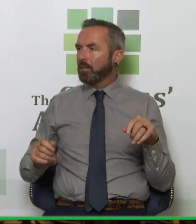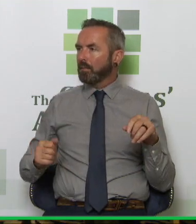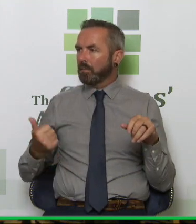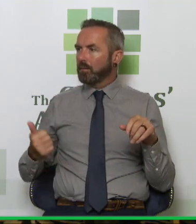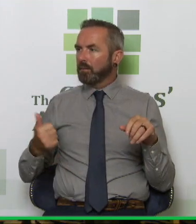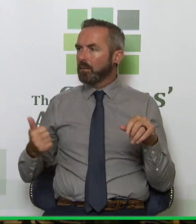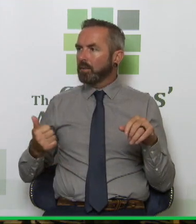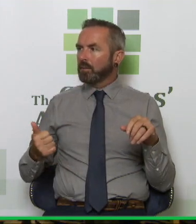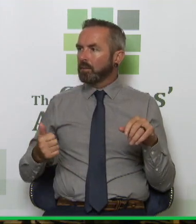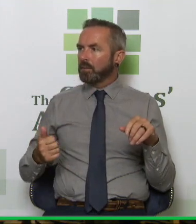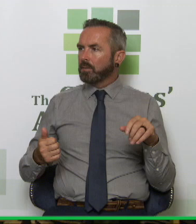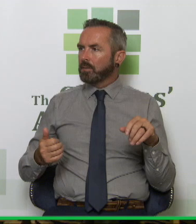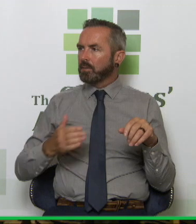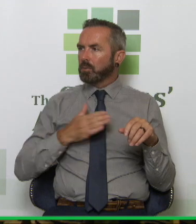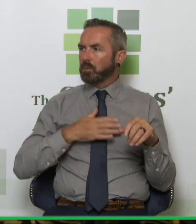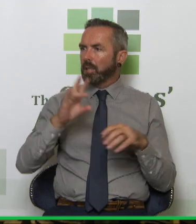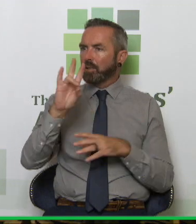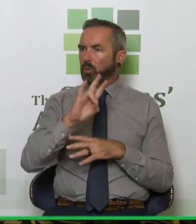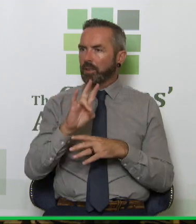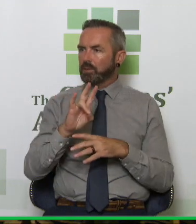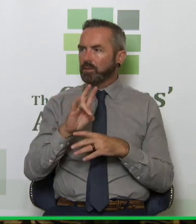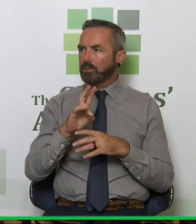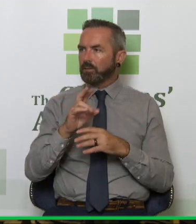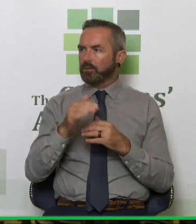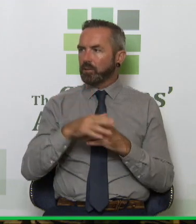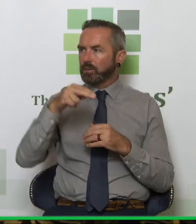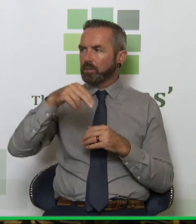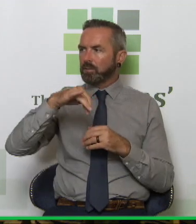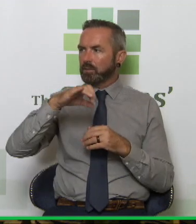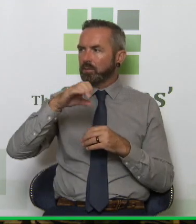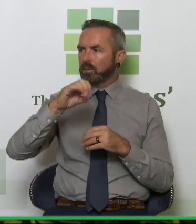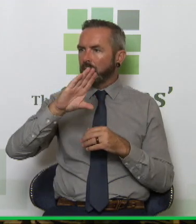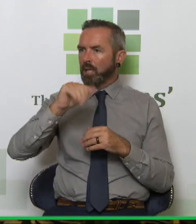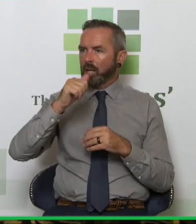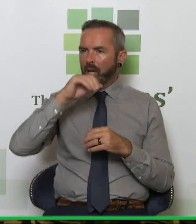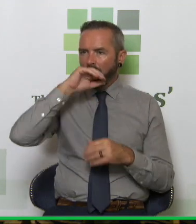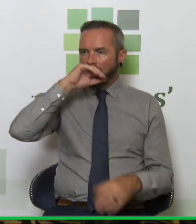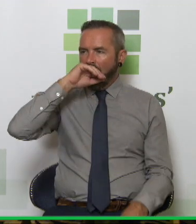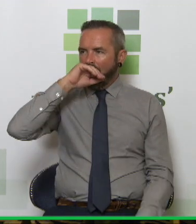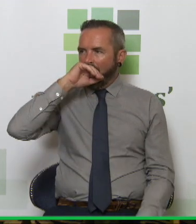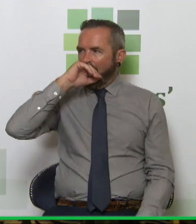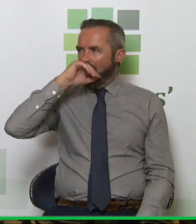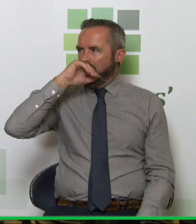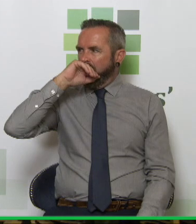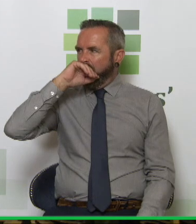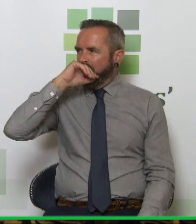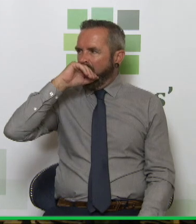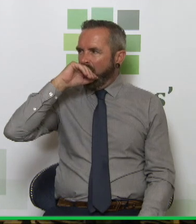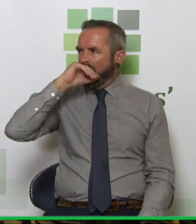Adrian, sorry. Yeah, sorry. My question was more based on Nicola. We were just wondering, how long does a referral